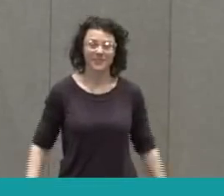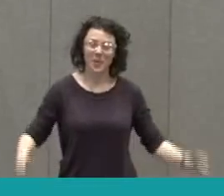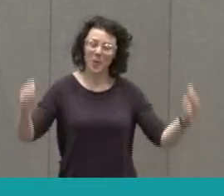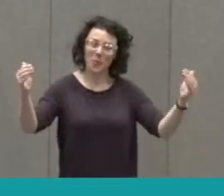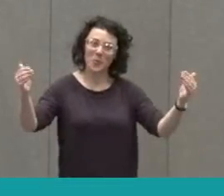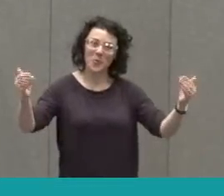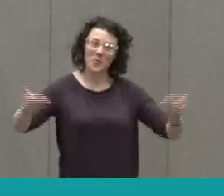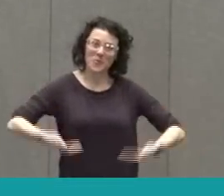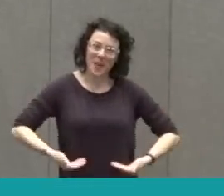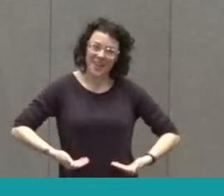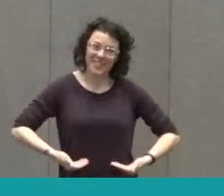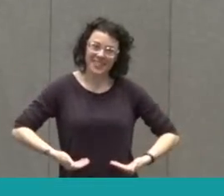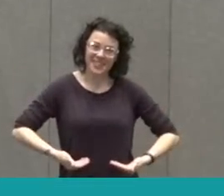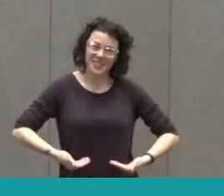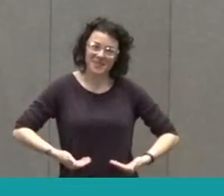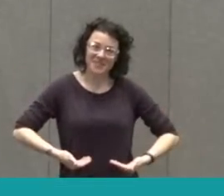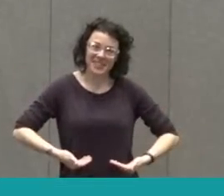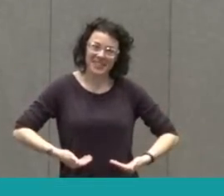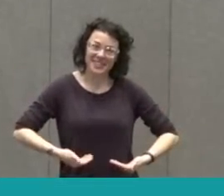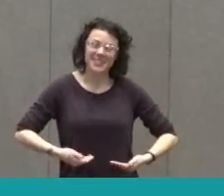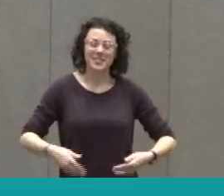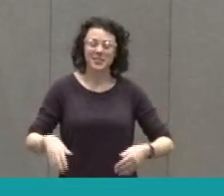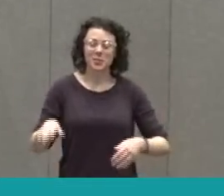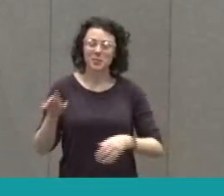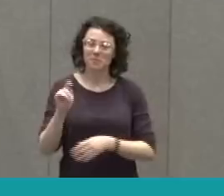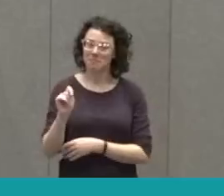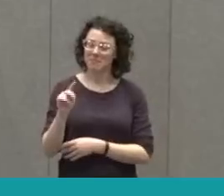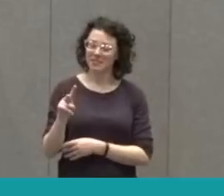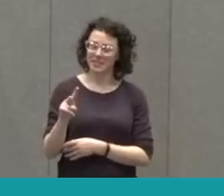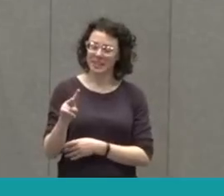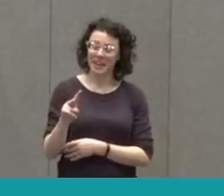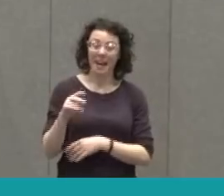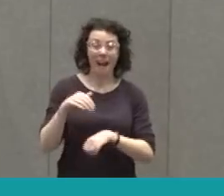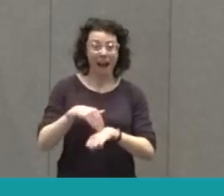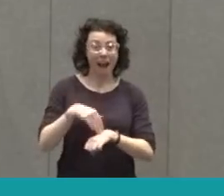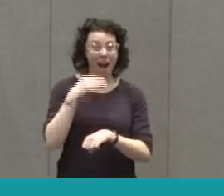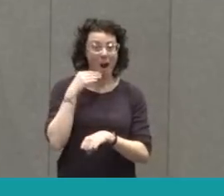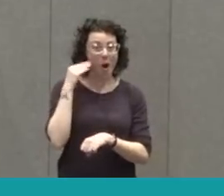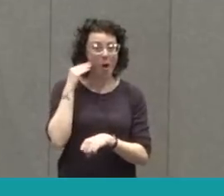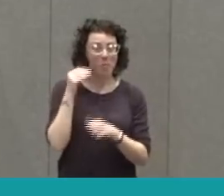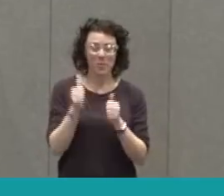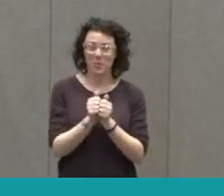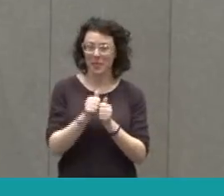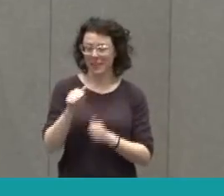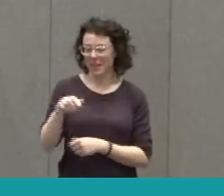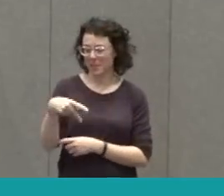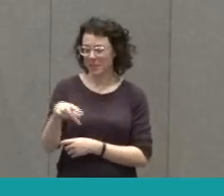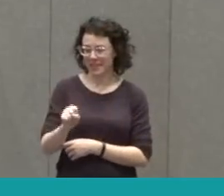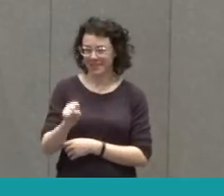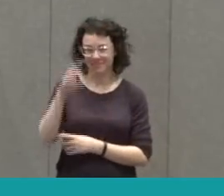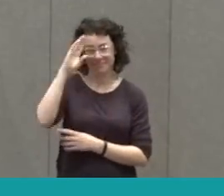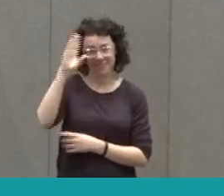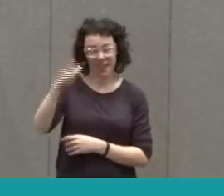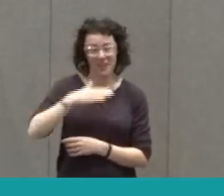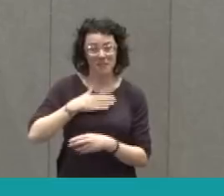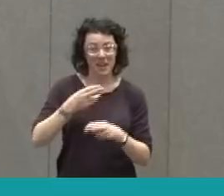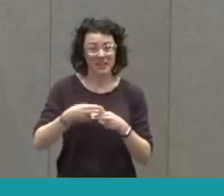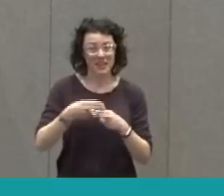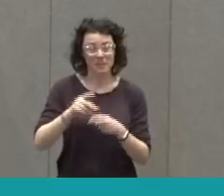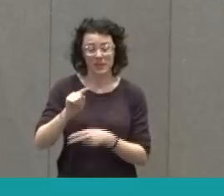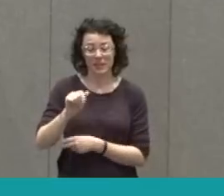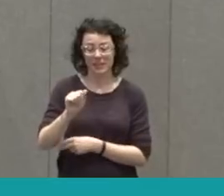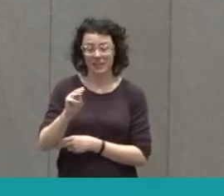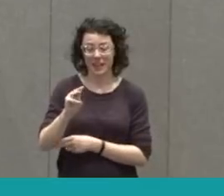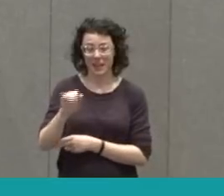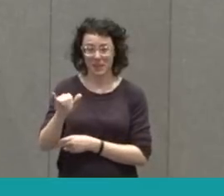Welcome to this episode of At Home with APS. Hi, my name is Tammy Gaudette, and I will be